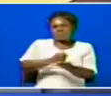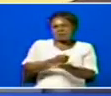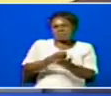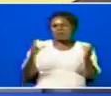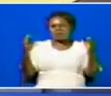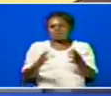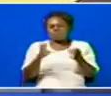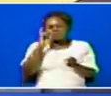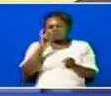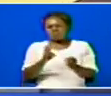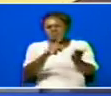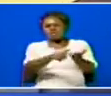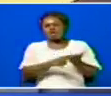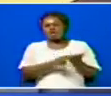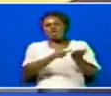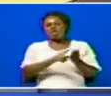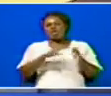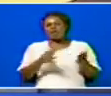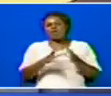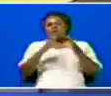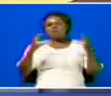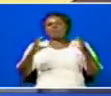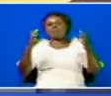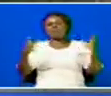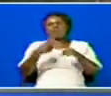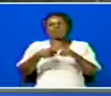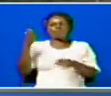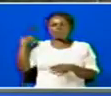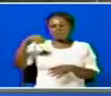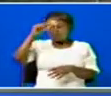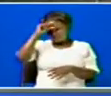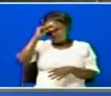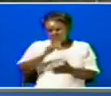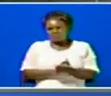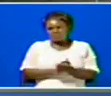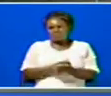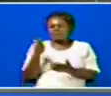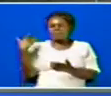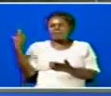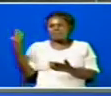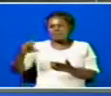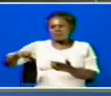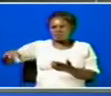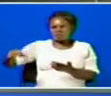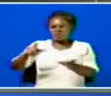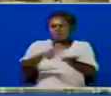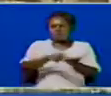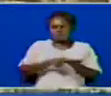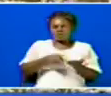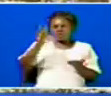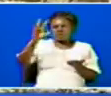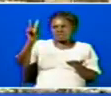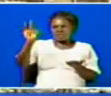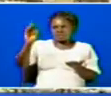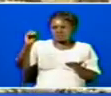to look into these debts, which are accruing from previous administration. According to court papers, the county's liabilities as at June